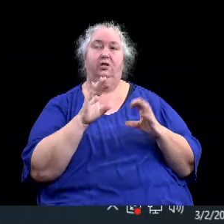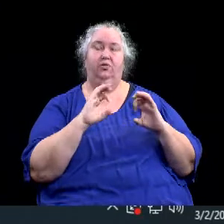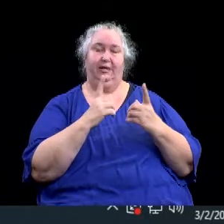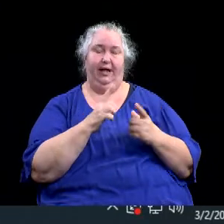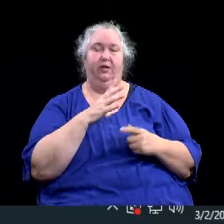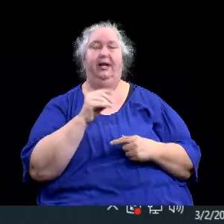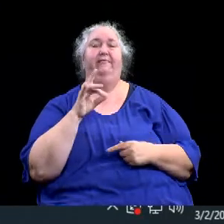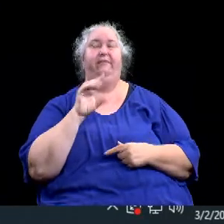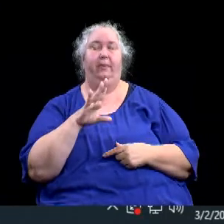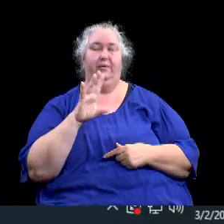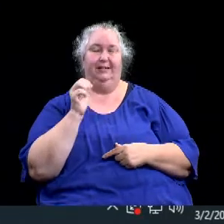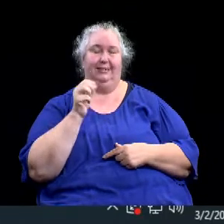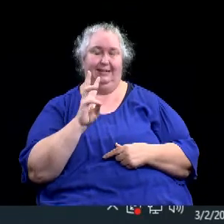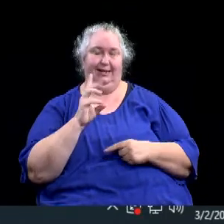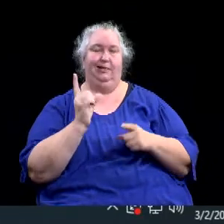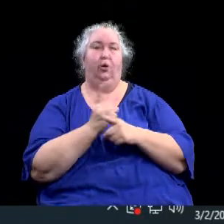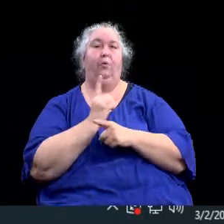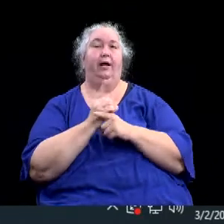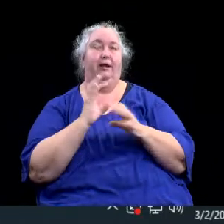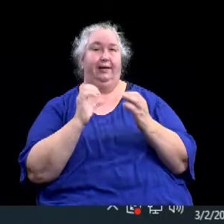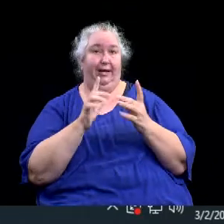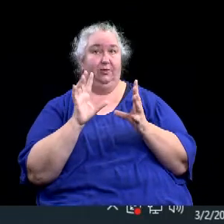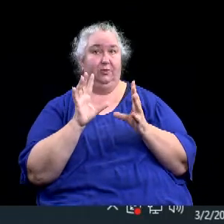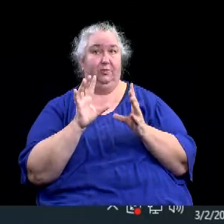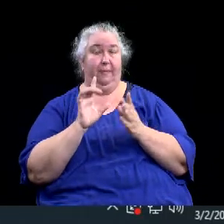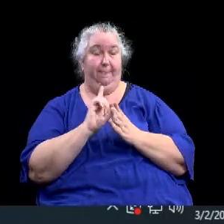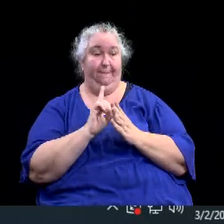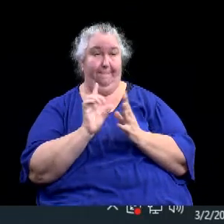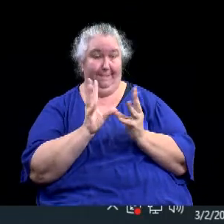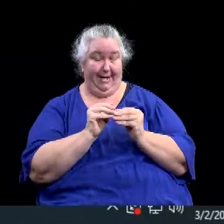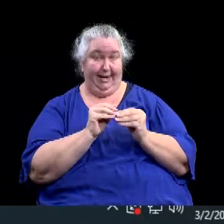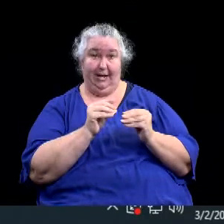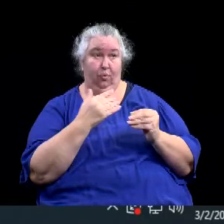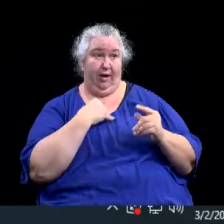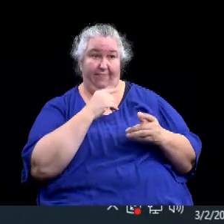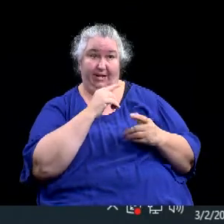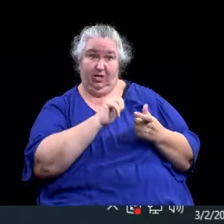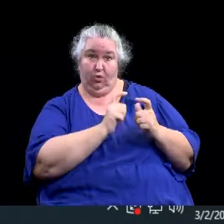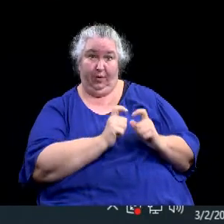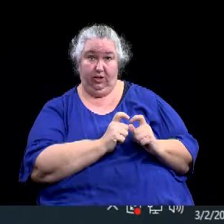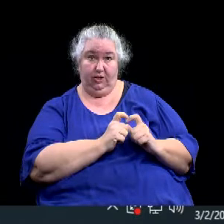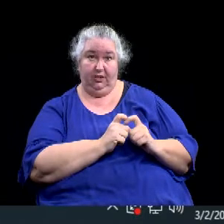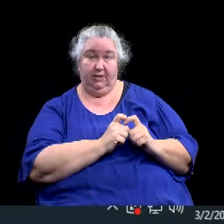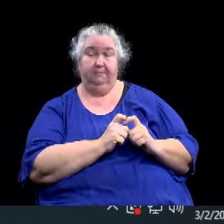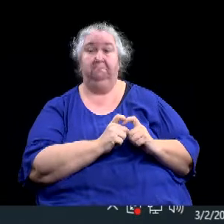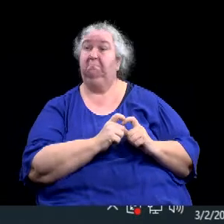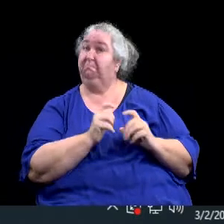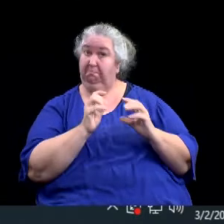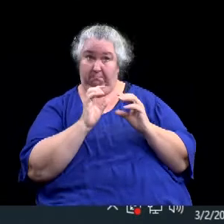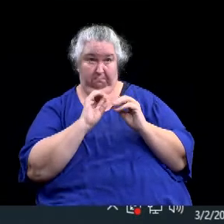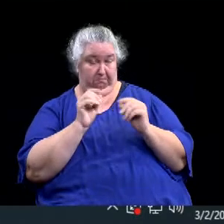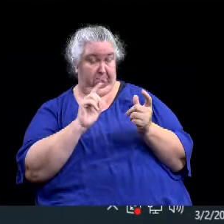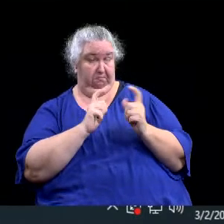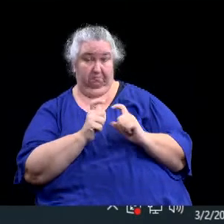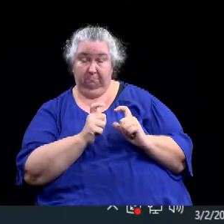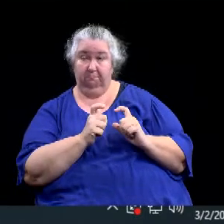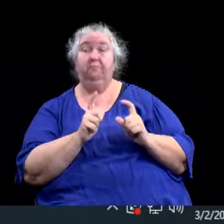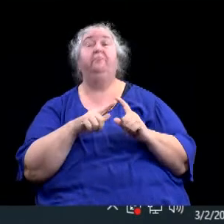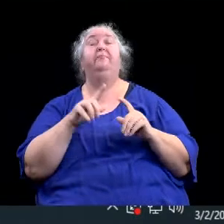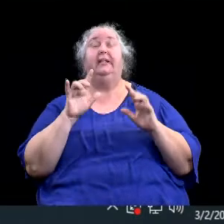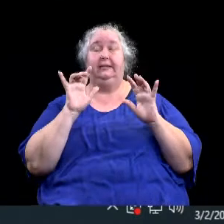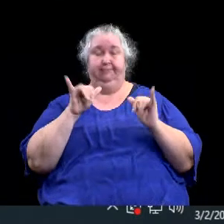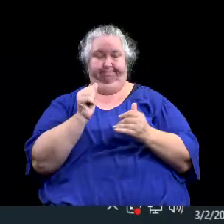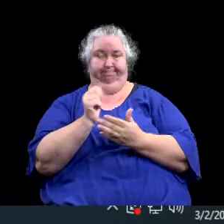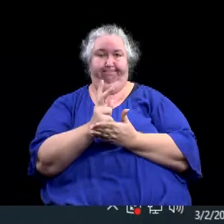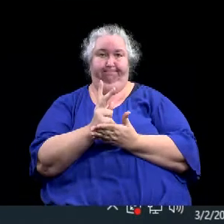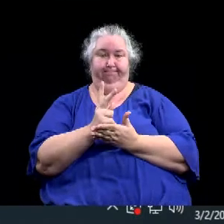any corrections? There being no corrections, those minutes will stand approved as presented. And we will now move to our